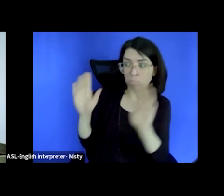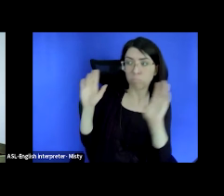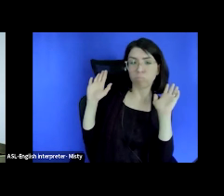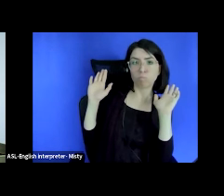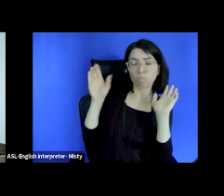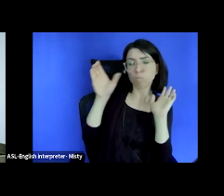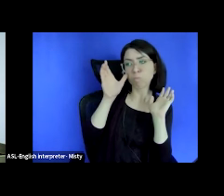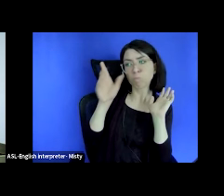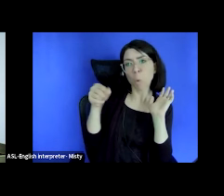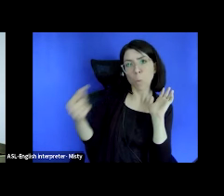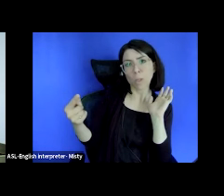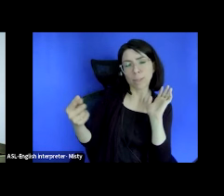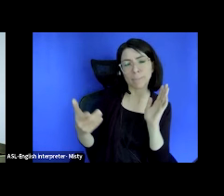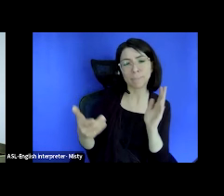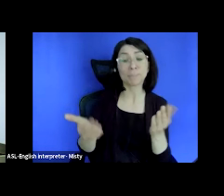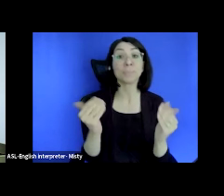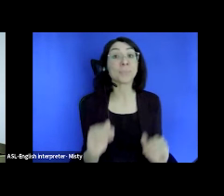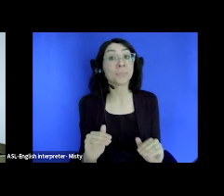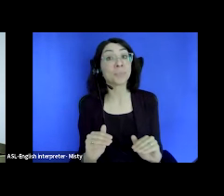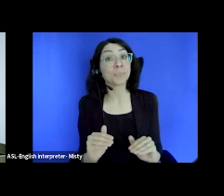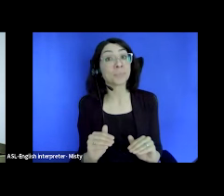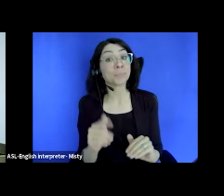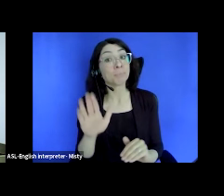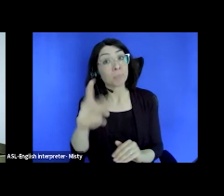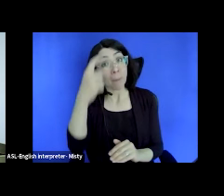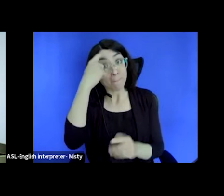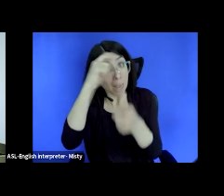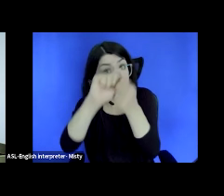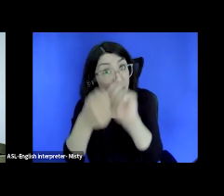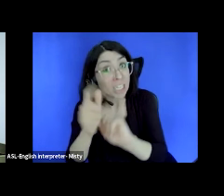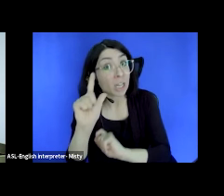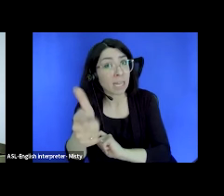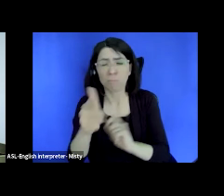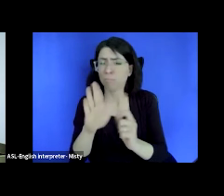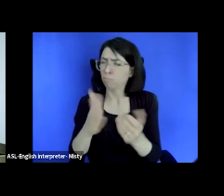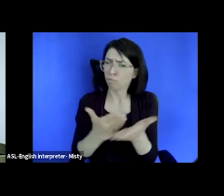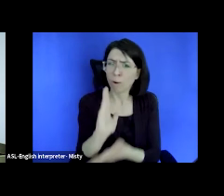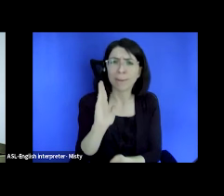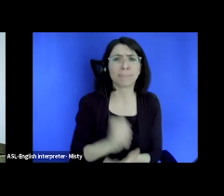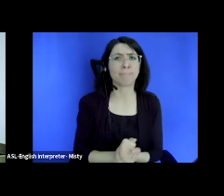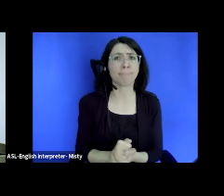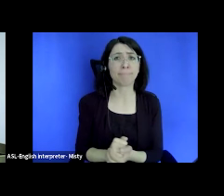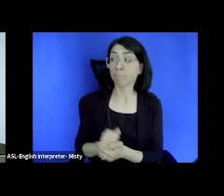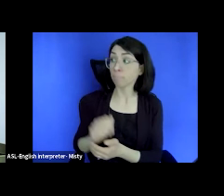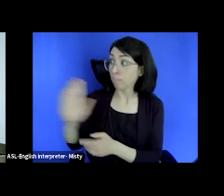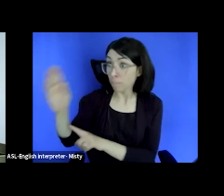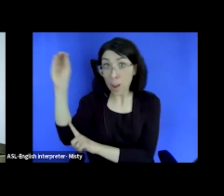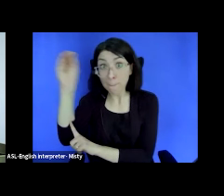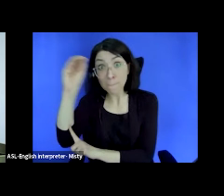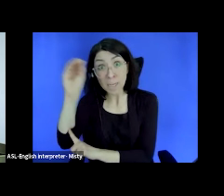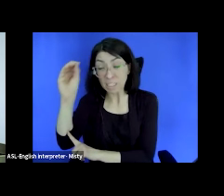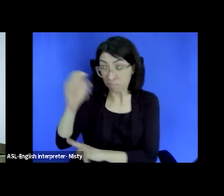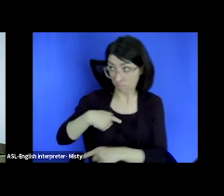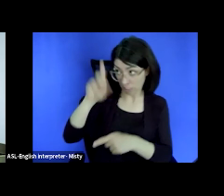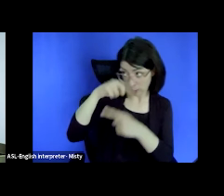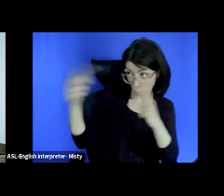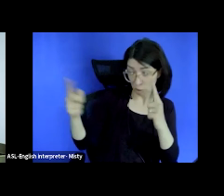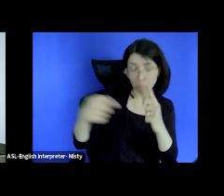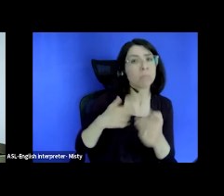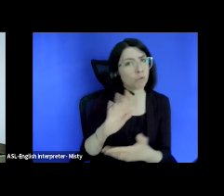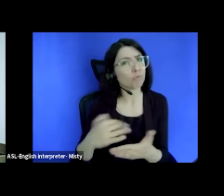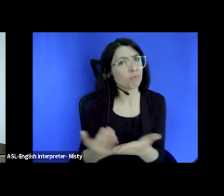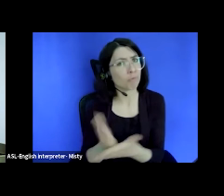your mind. You have the right to disagree with with someone's opinion. Okay, these are very things I'm